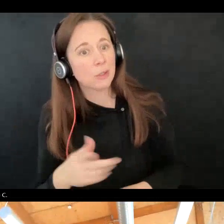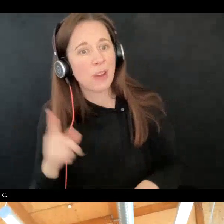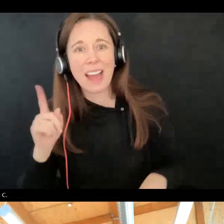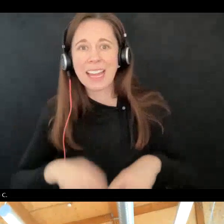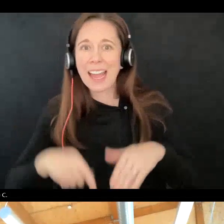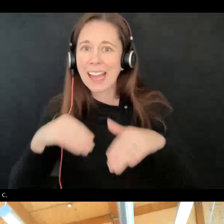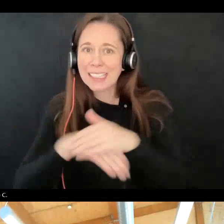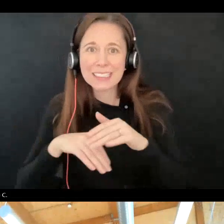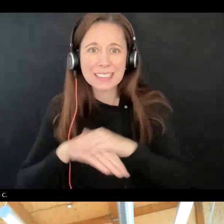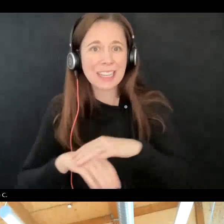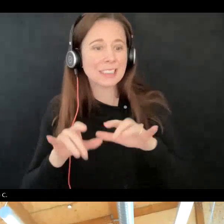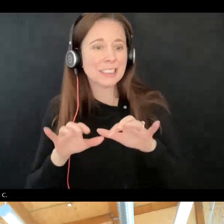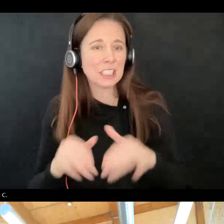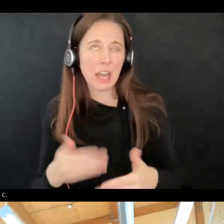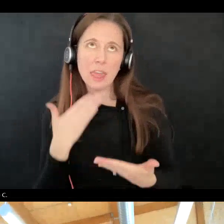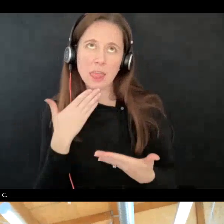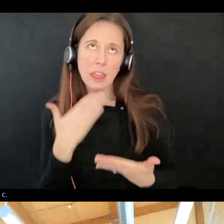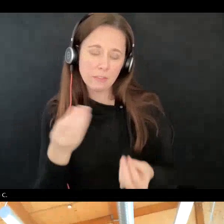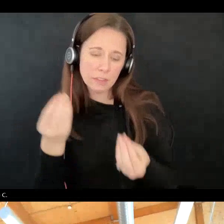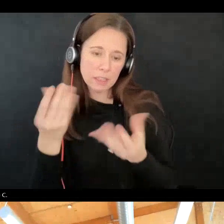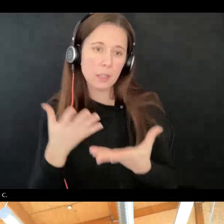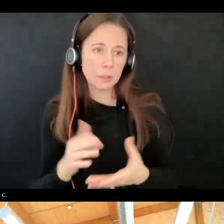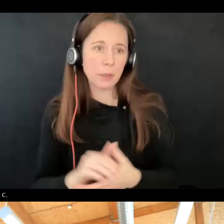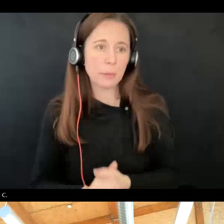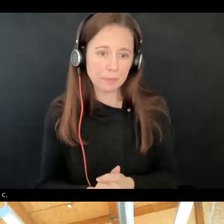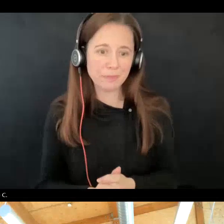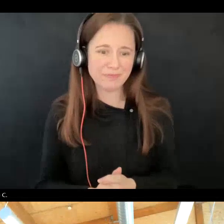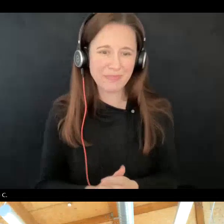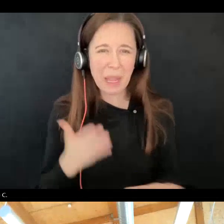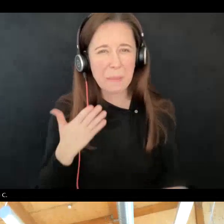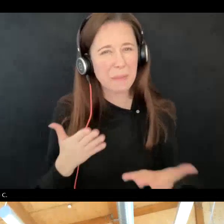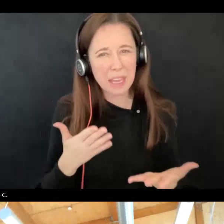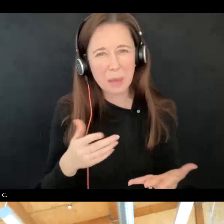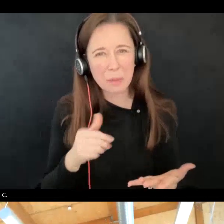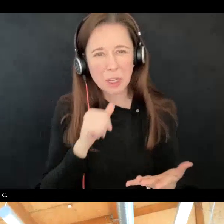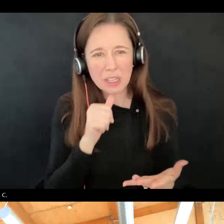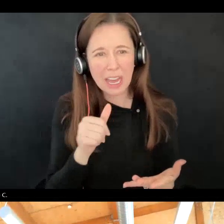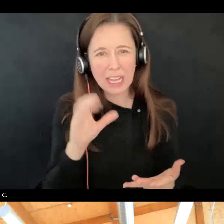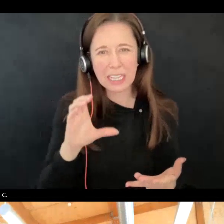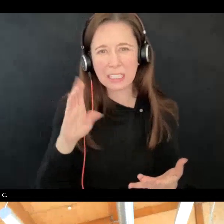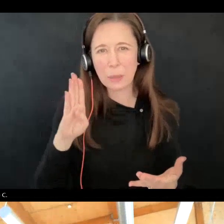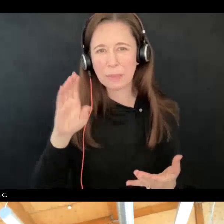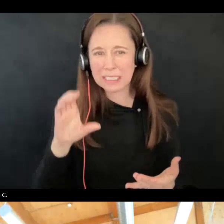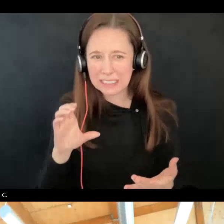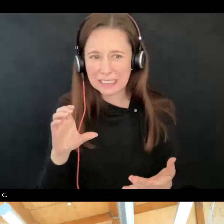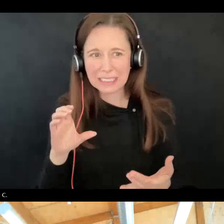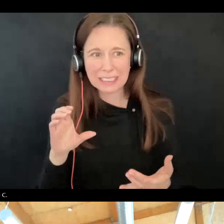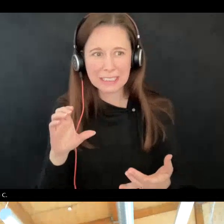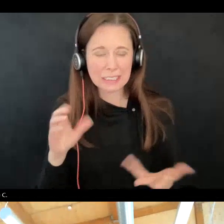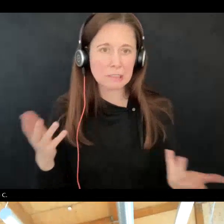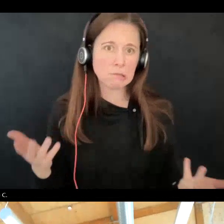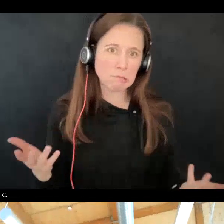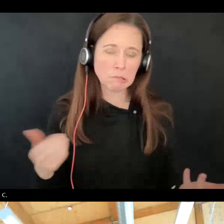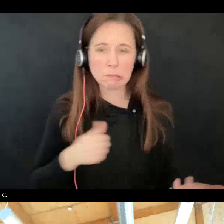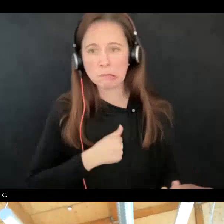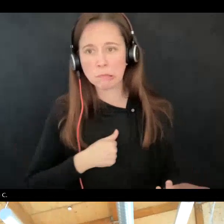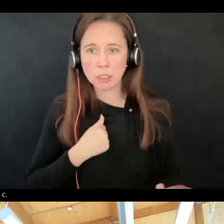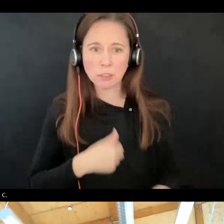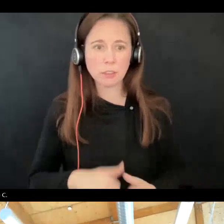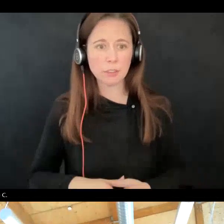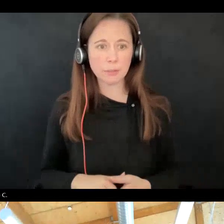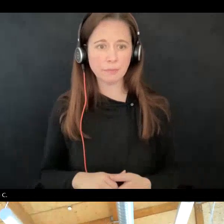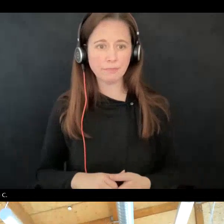at all, so thanks for letting me know. Yeah, I think it might be because you're outside of the CCBC network. Oh, no